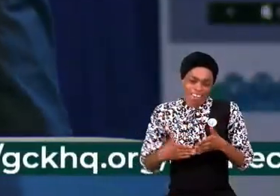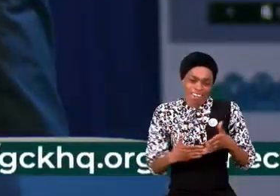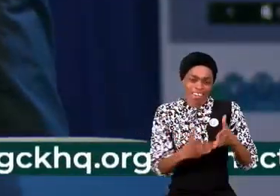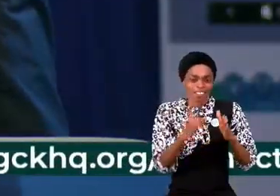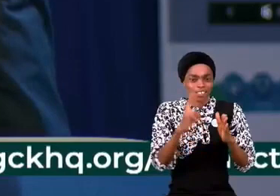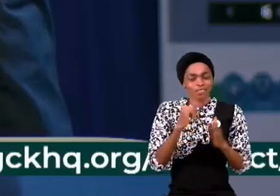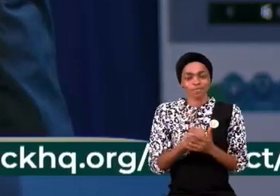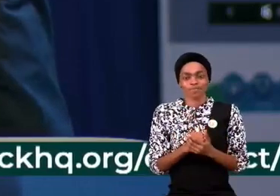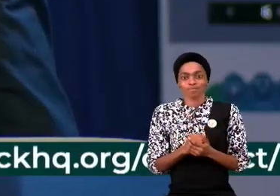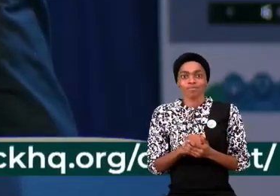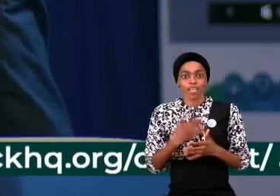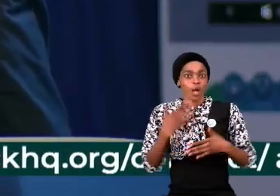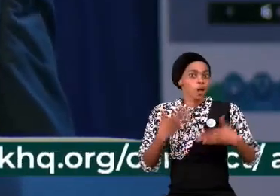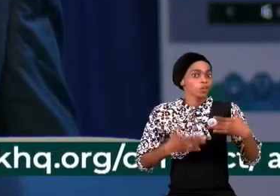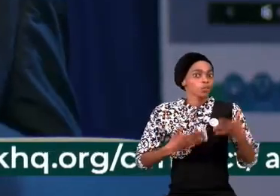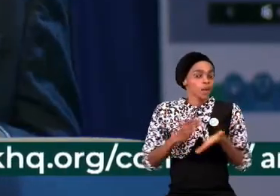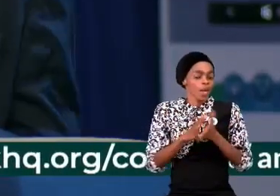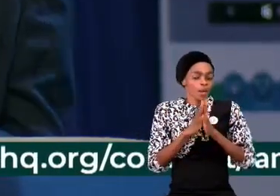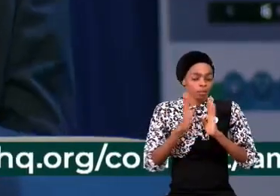Let's get ready for our miracles.